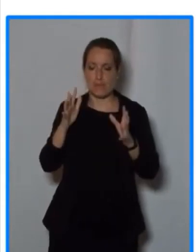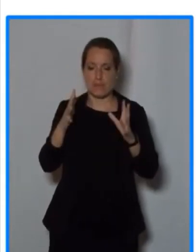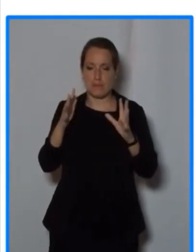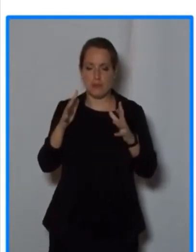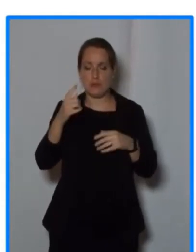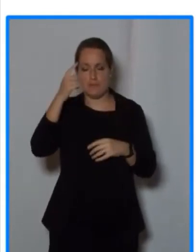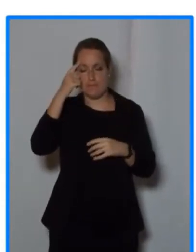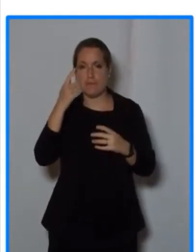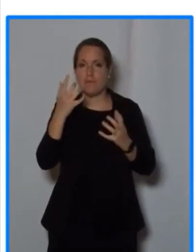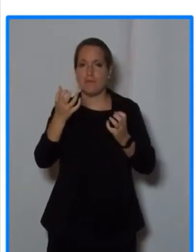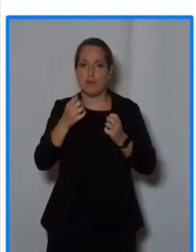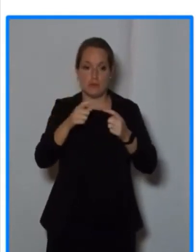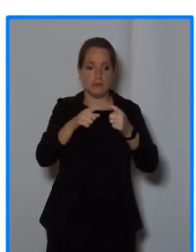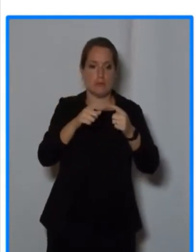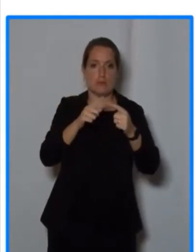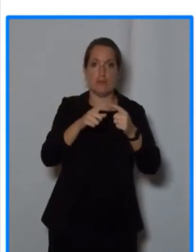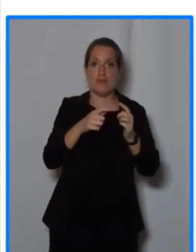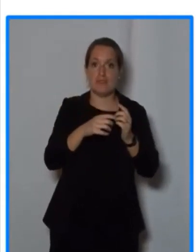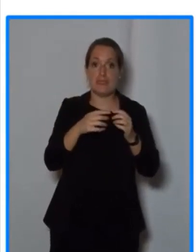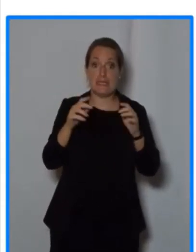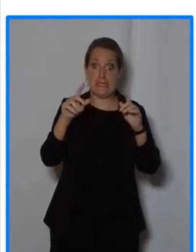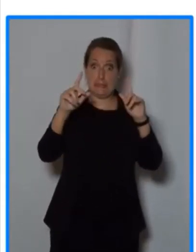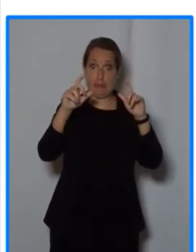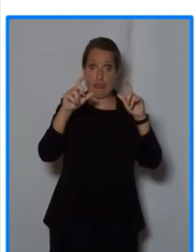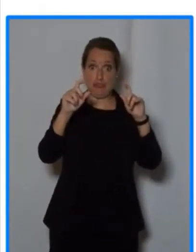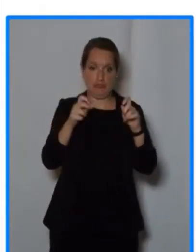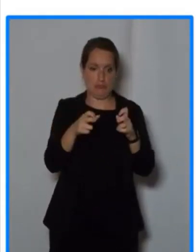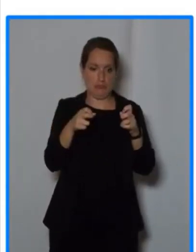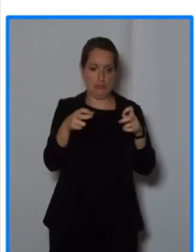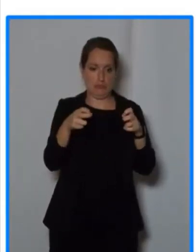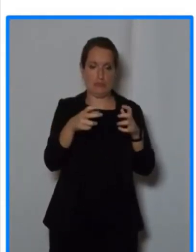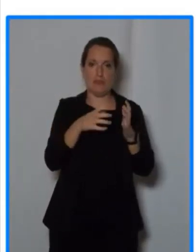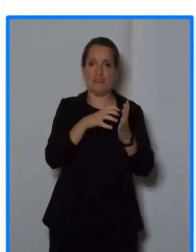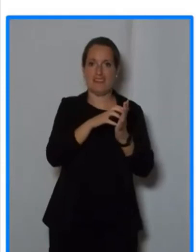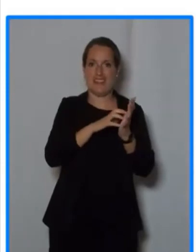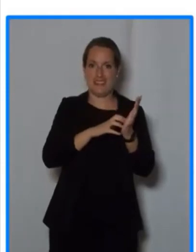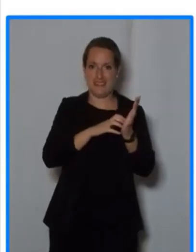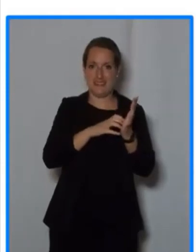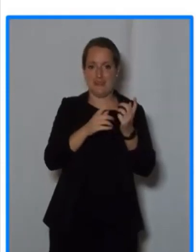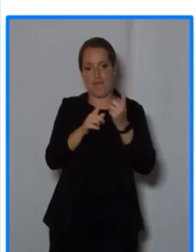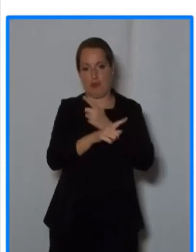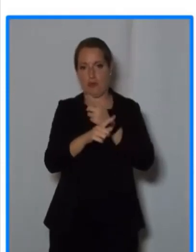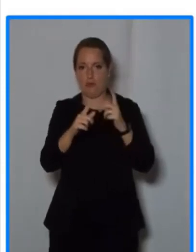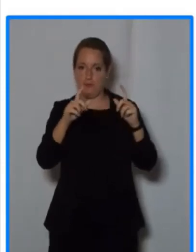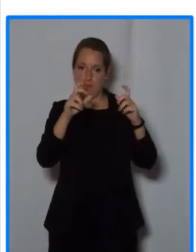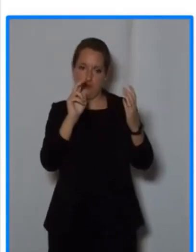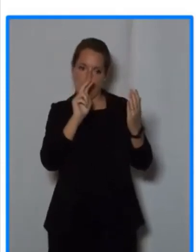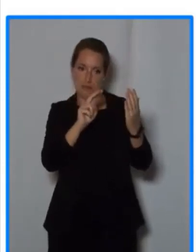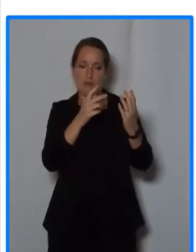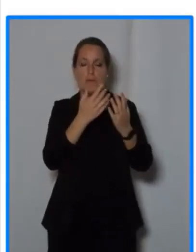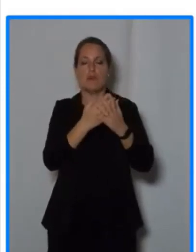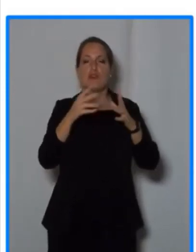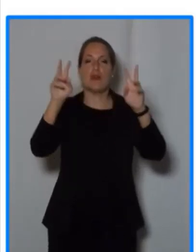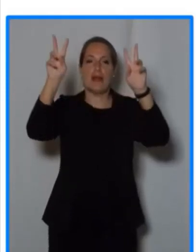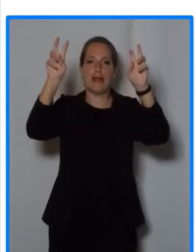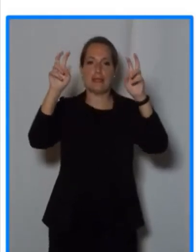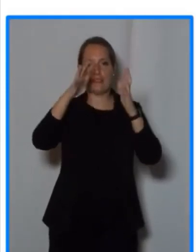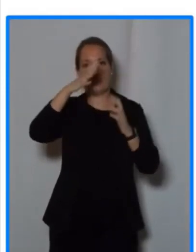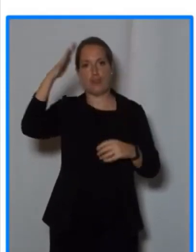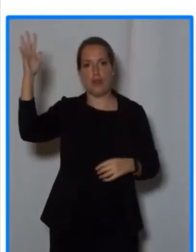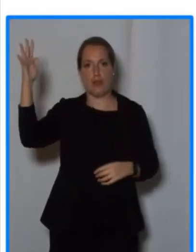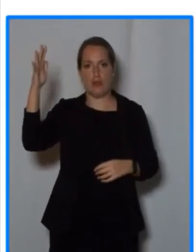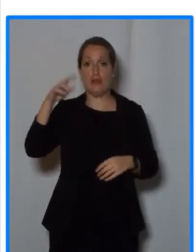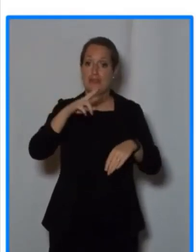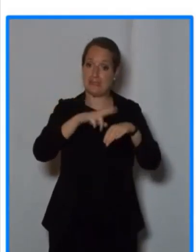about providing alternative text for image content. That content is structured with clear headings that can be, both browsed with a